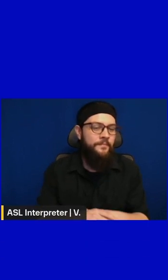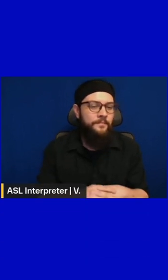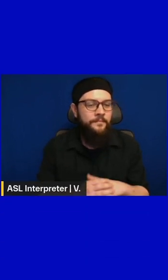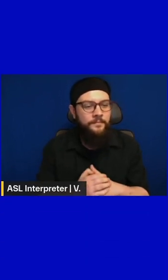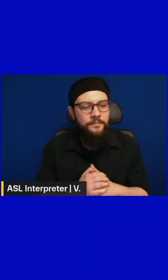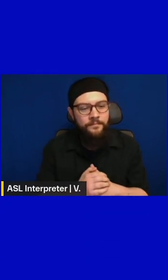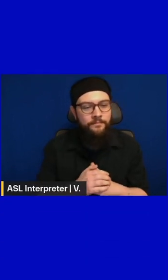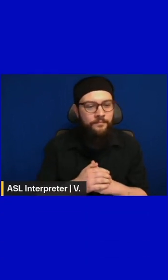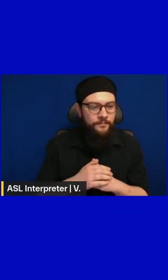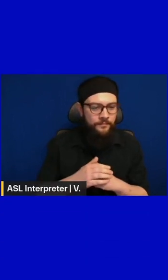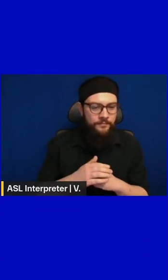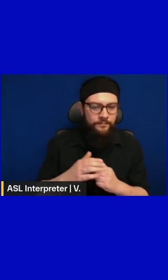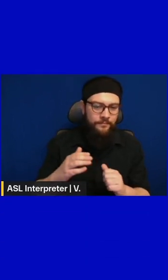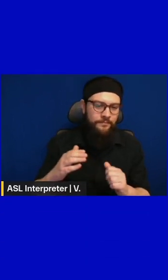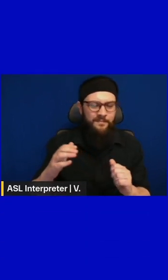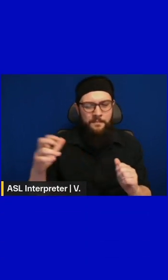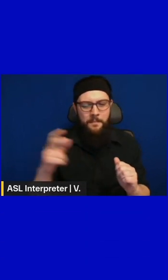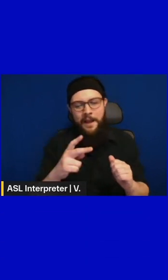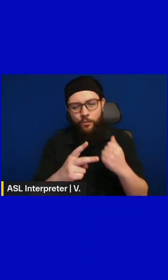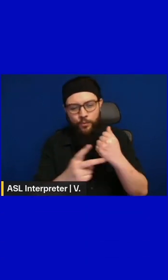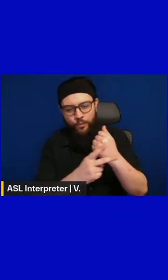Back to our storage account.